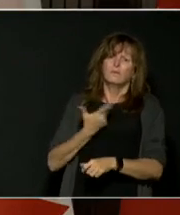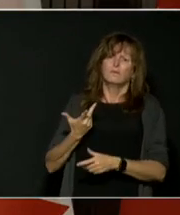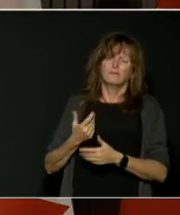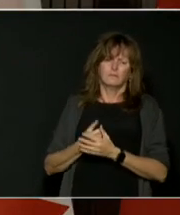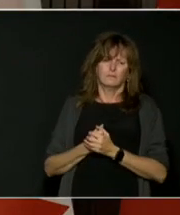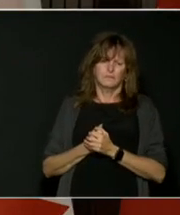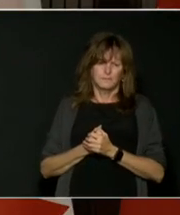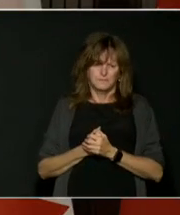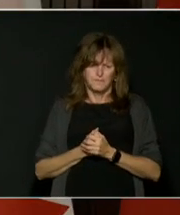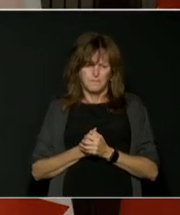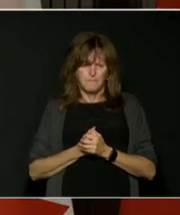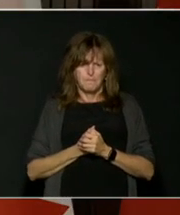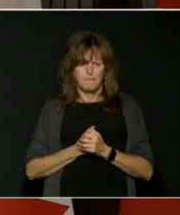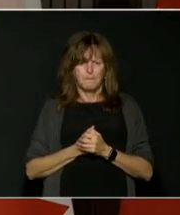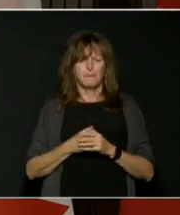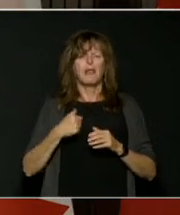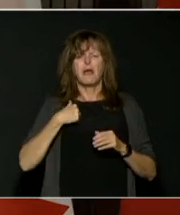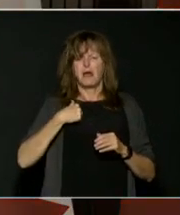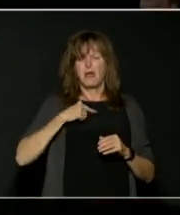over to Mr. Anderson.